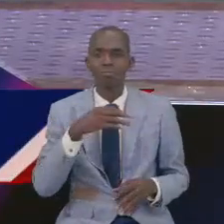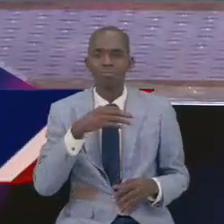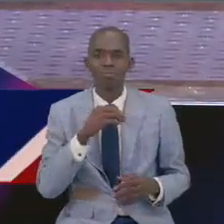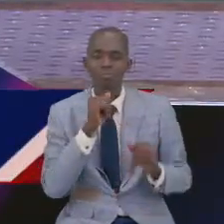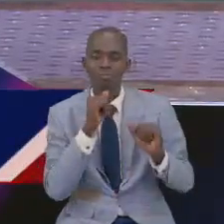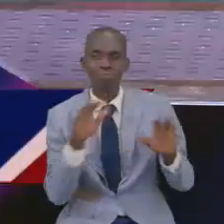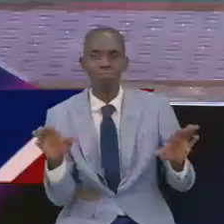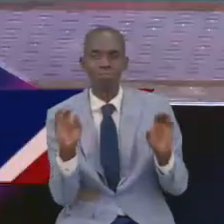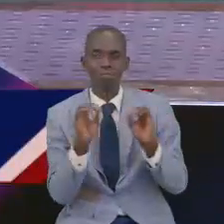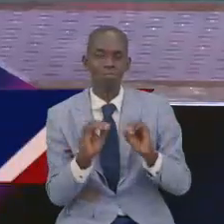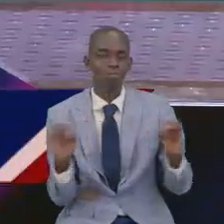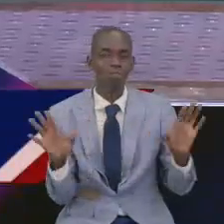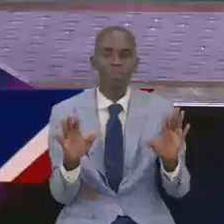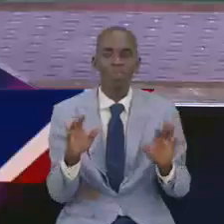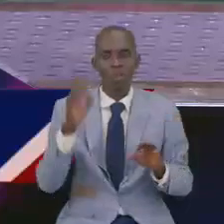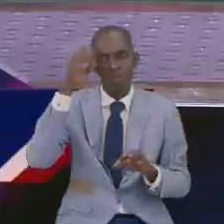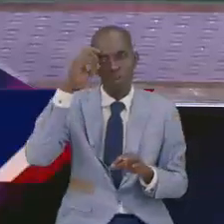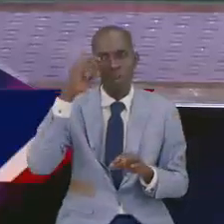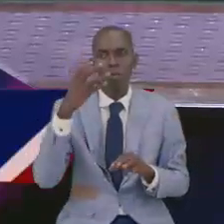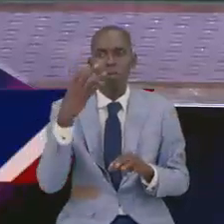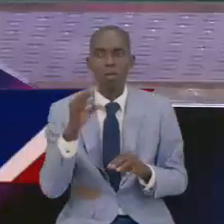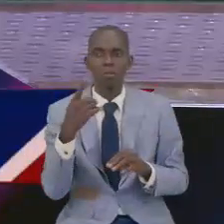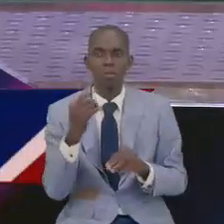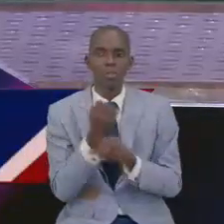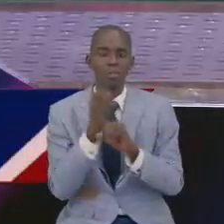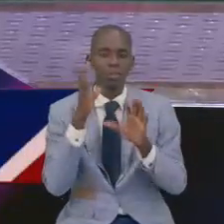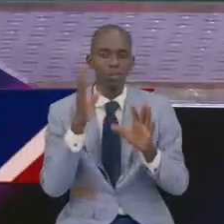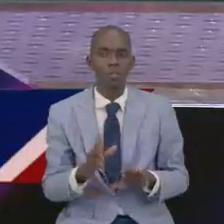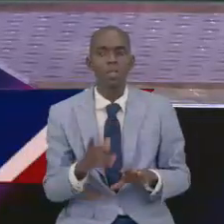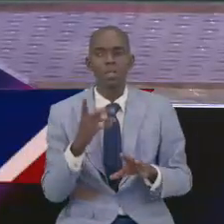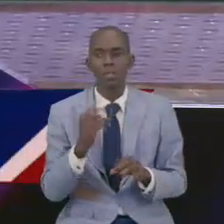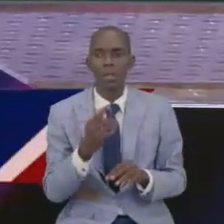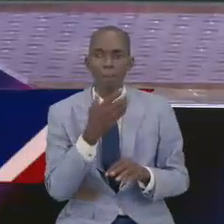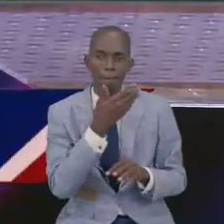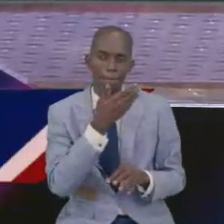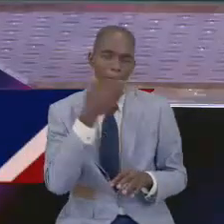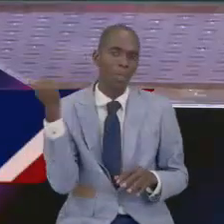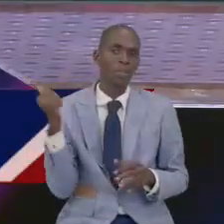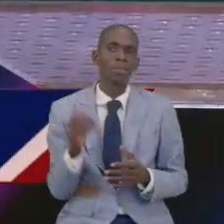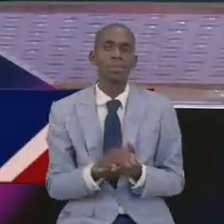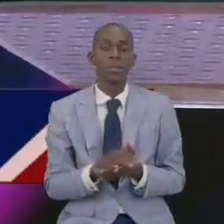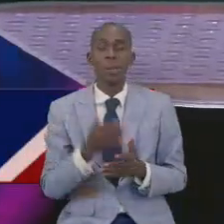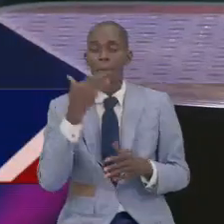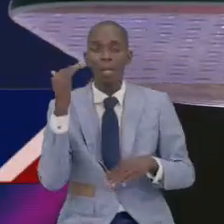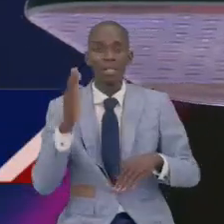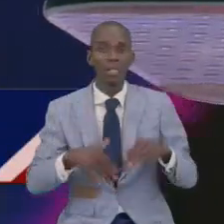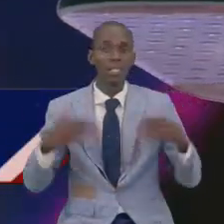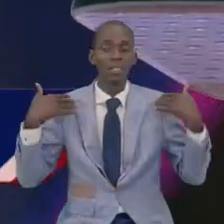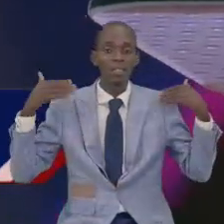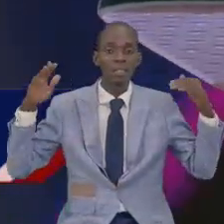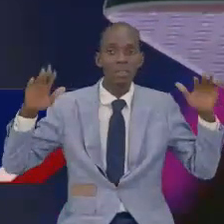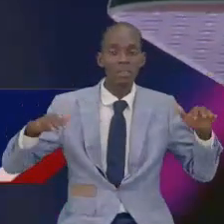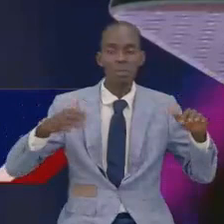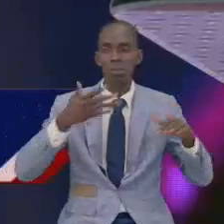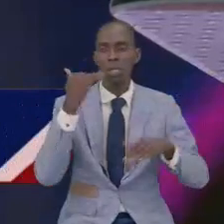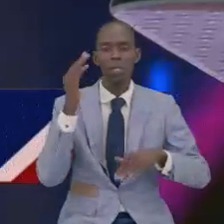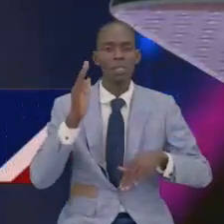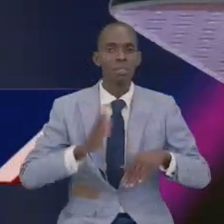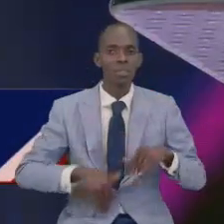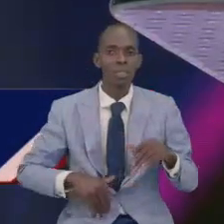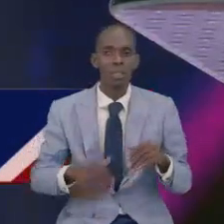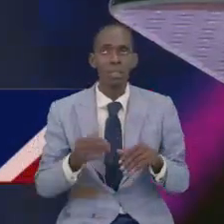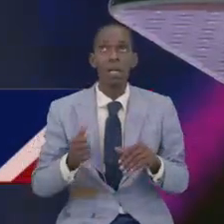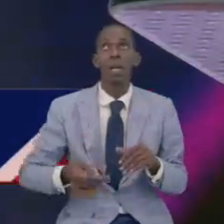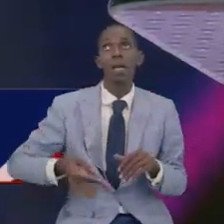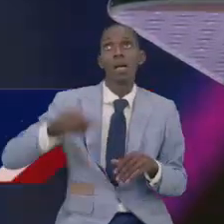the Savior had, and he is the better one, better than angels, better than high priests, and better